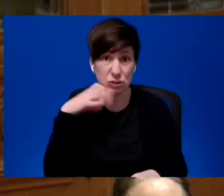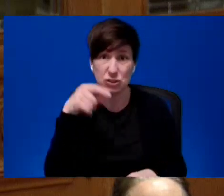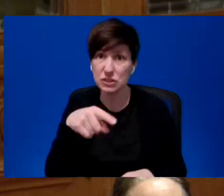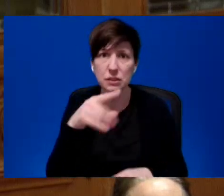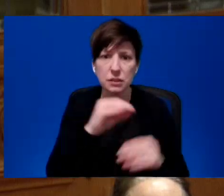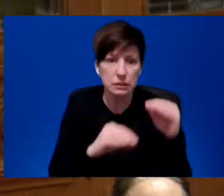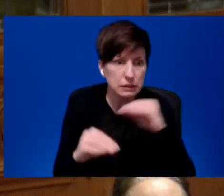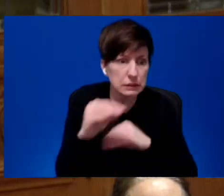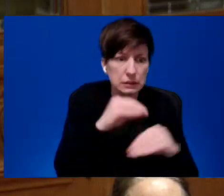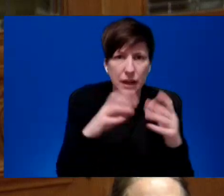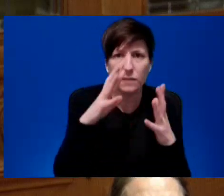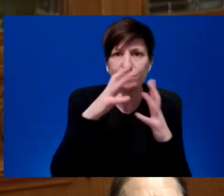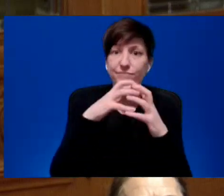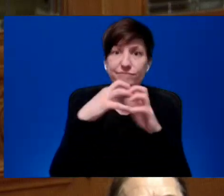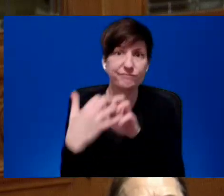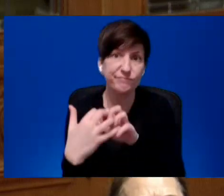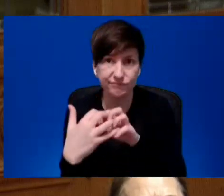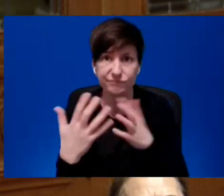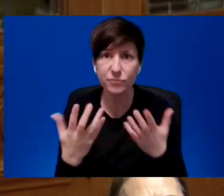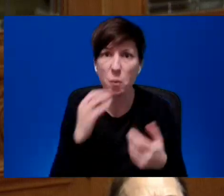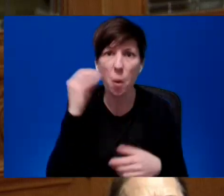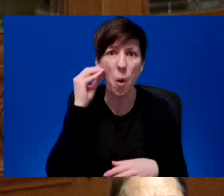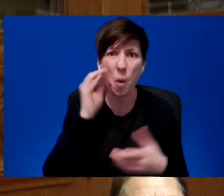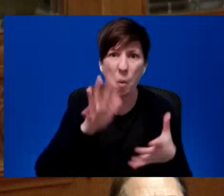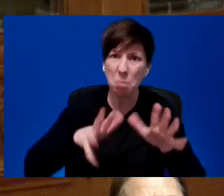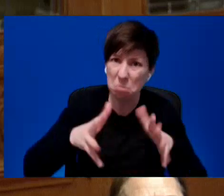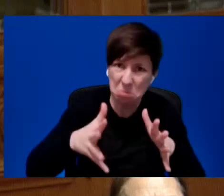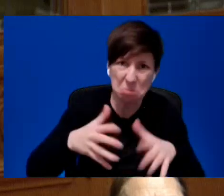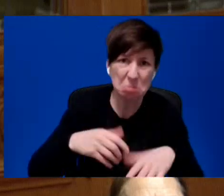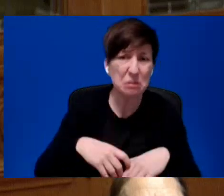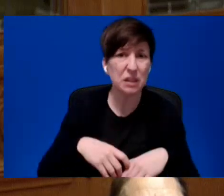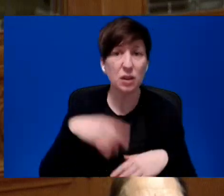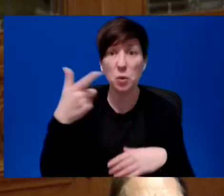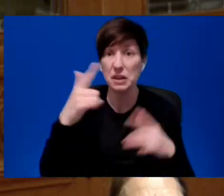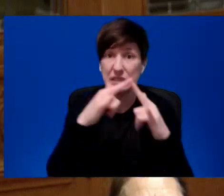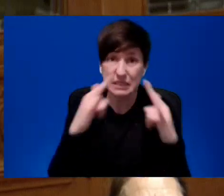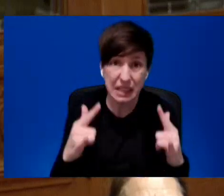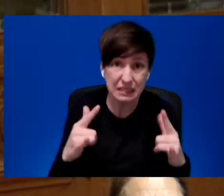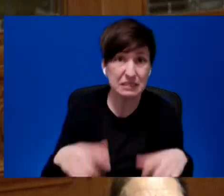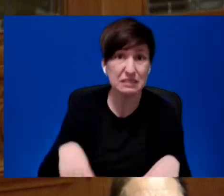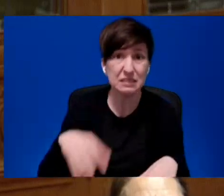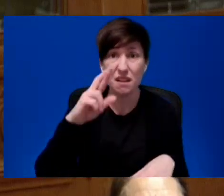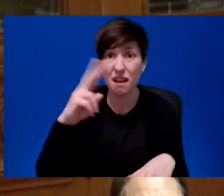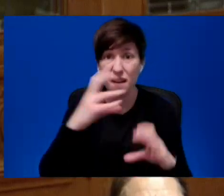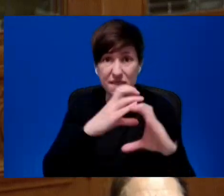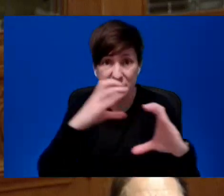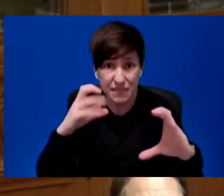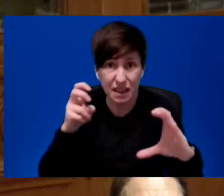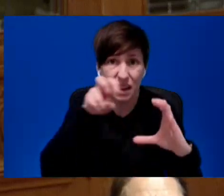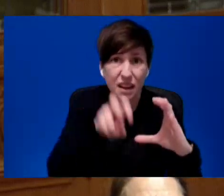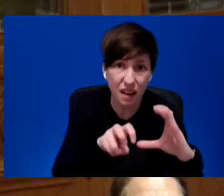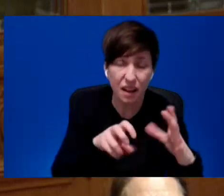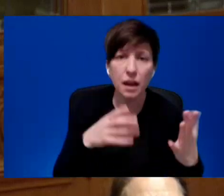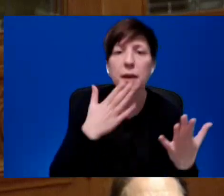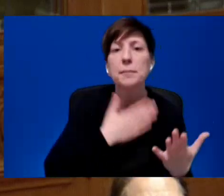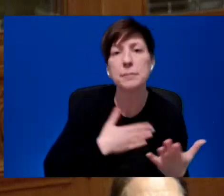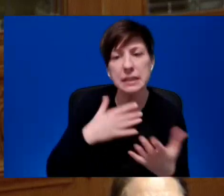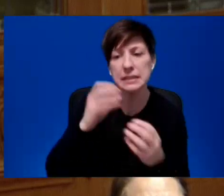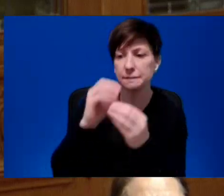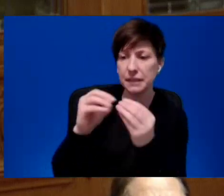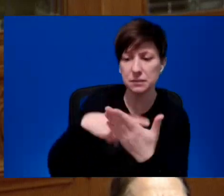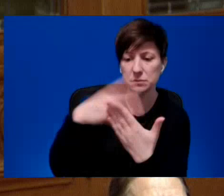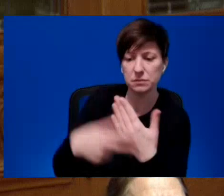and RVs. Is the government okay with this, or will he fix the SAFER program to ensure low-income seniors can